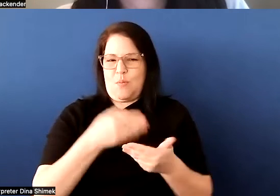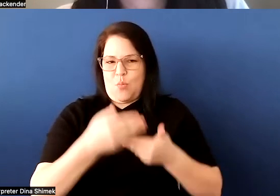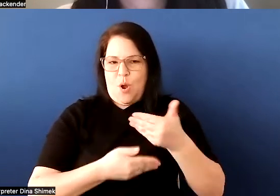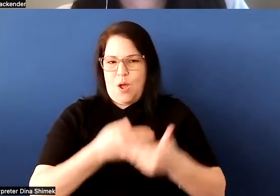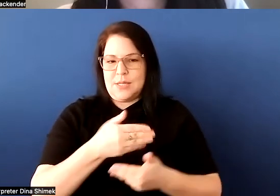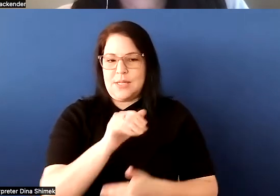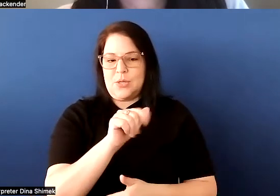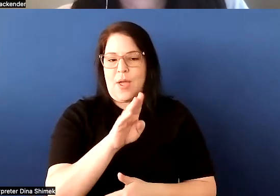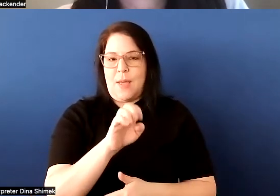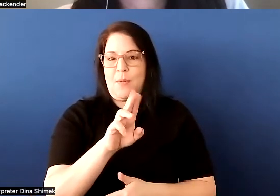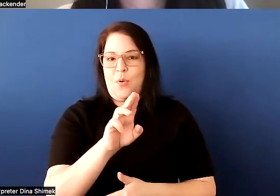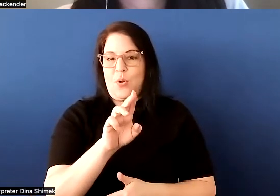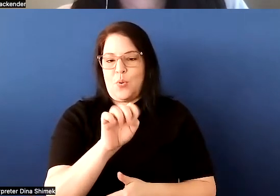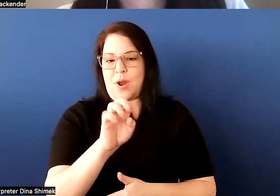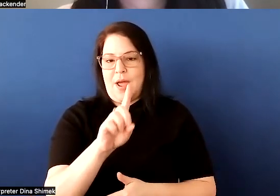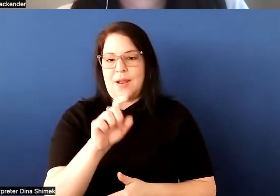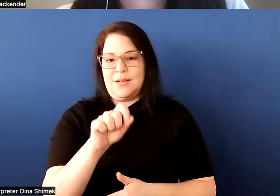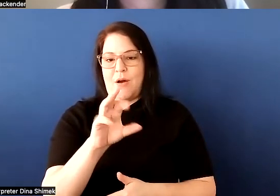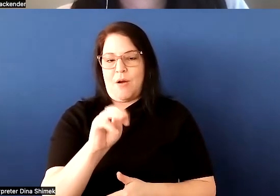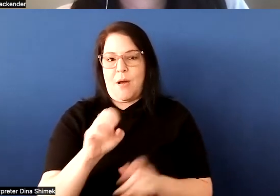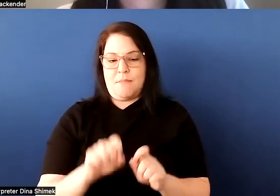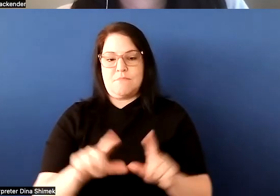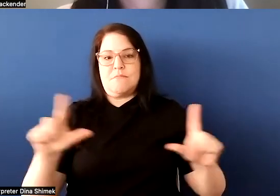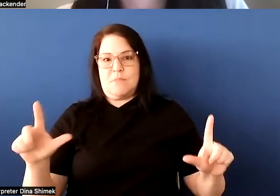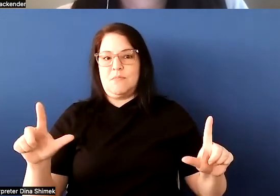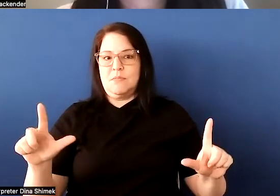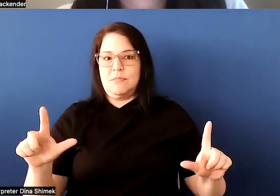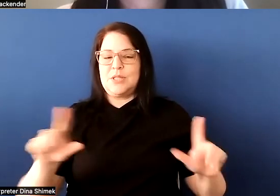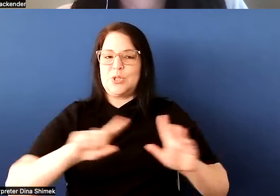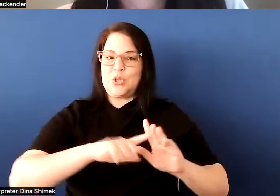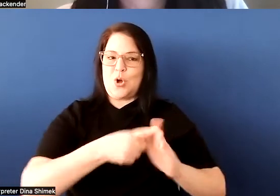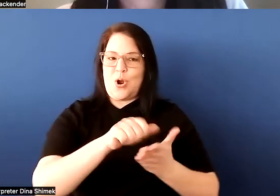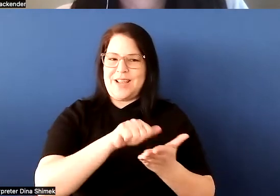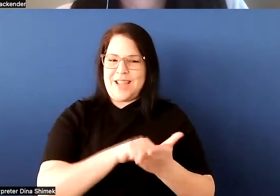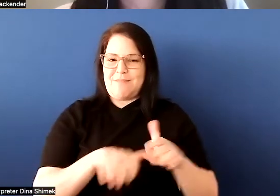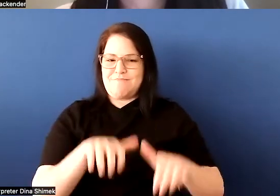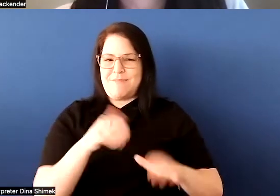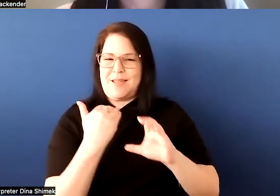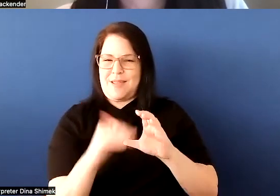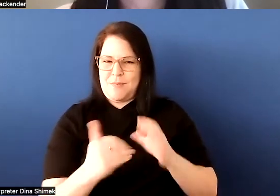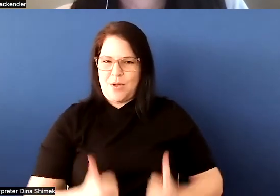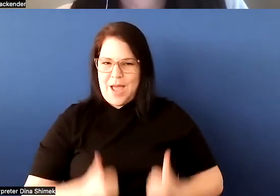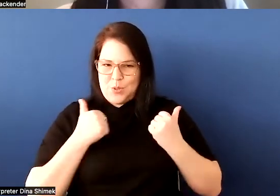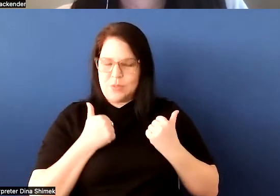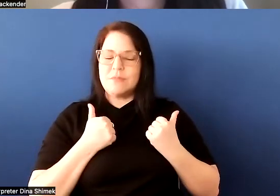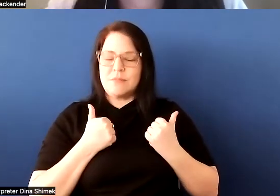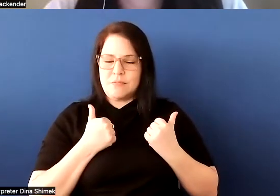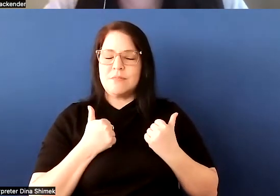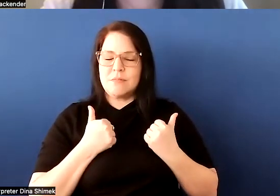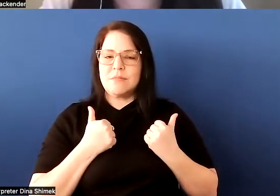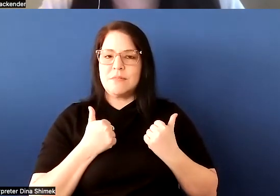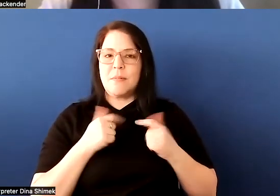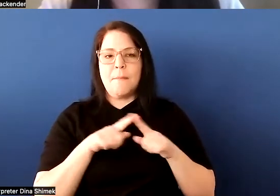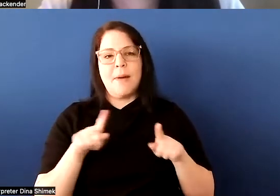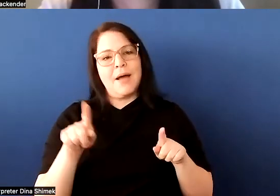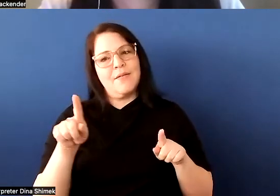to ableunited.com, there to go open the account. You start off with entering an email address, but you would need